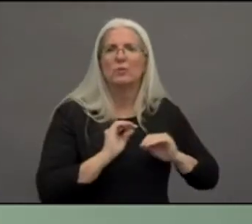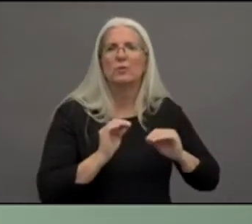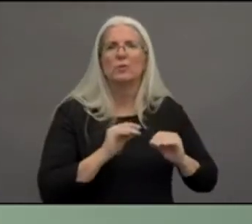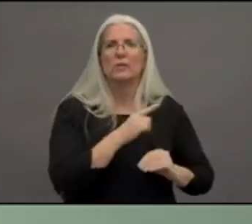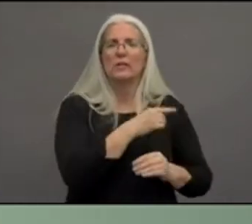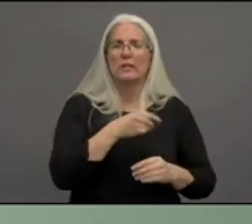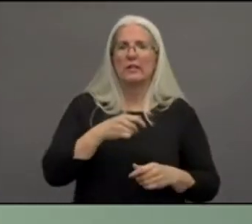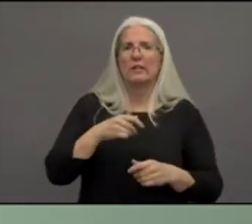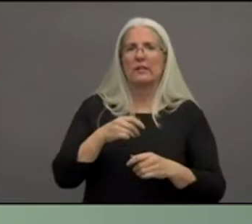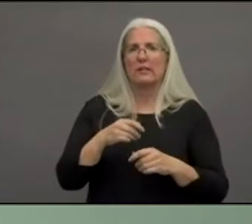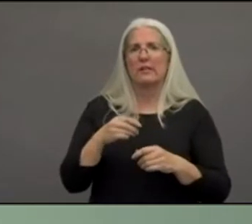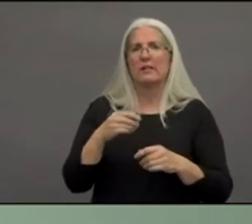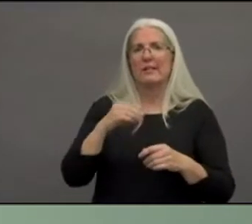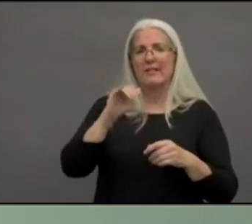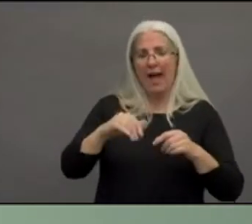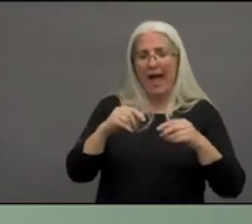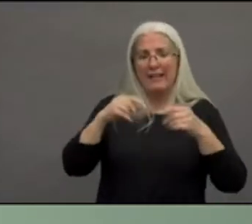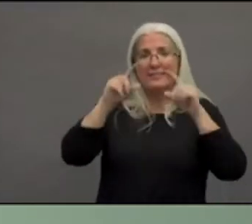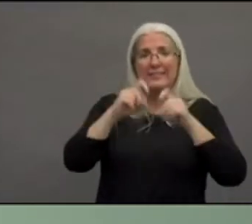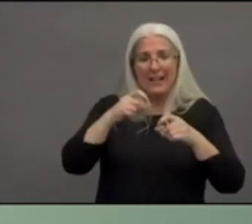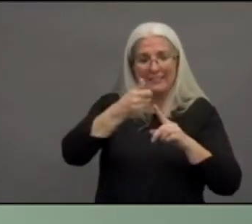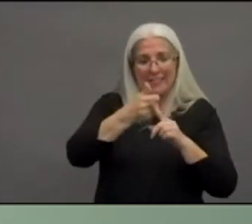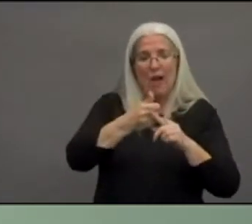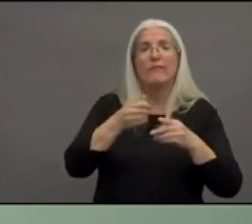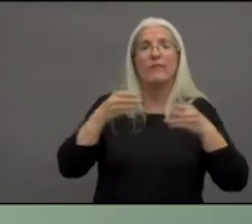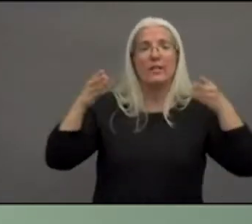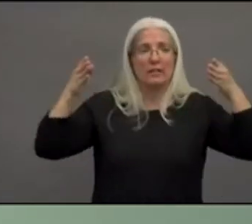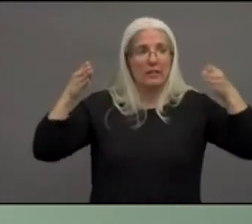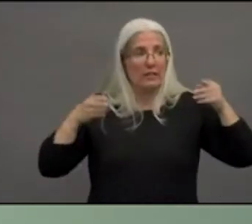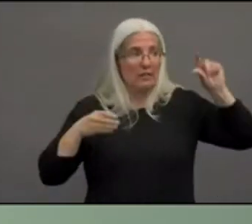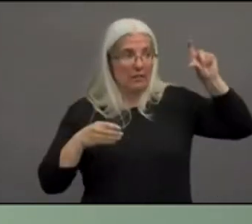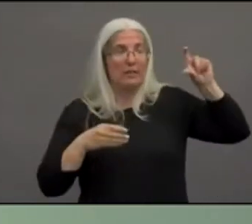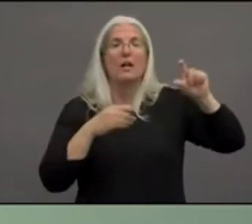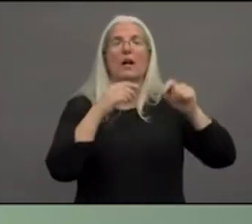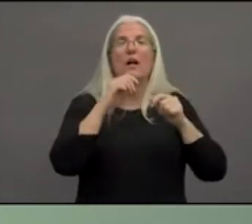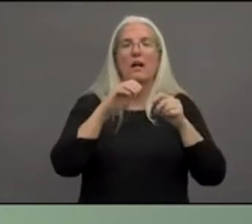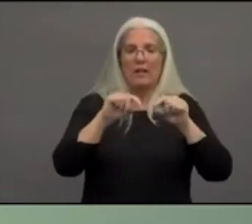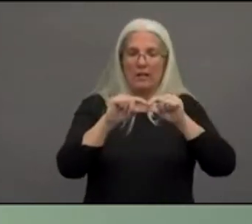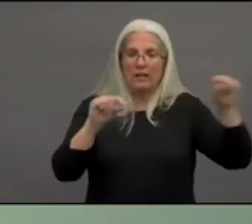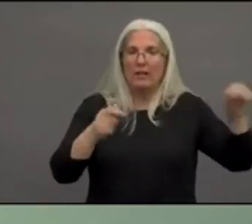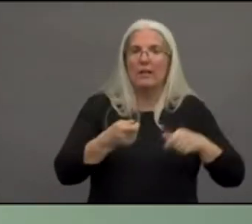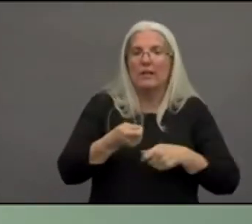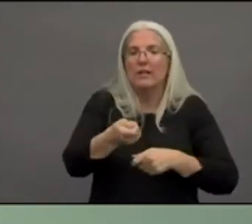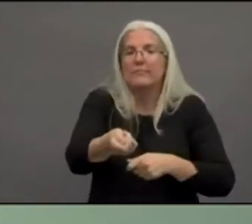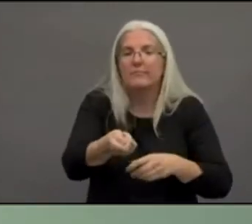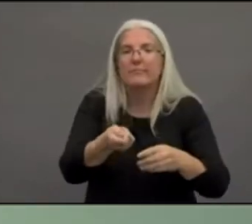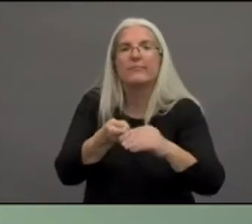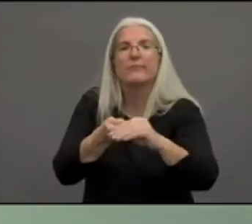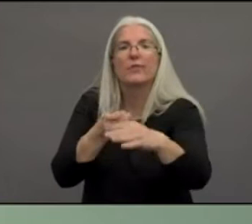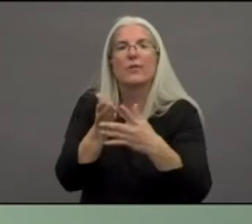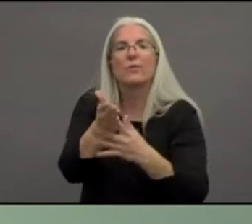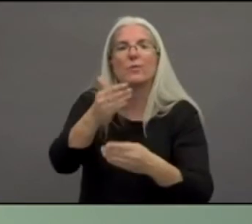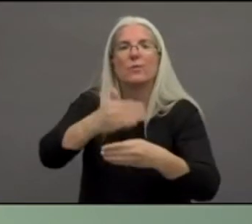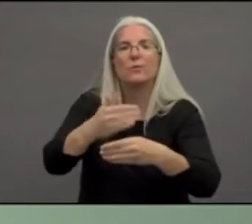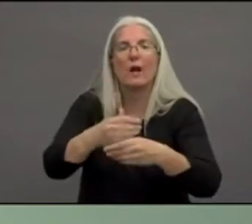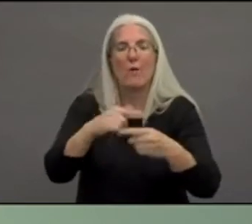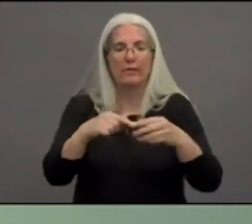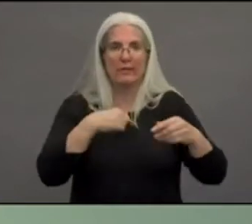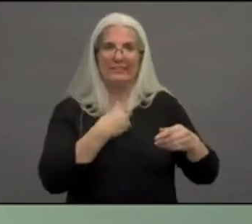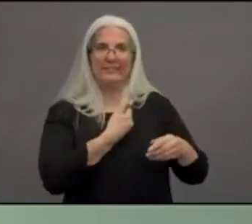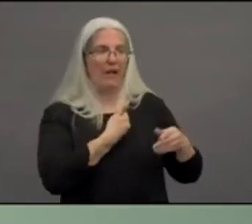of our windows. We all wore masks. We were never asked to touch anything that had been touched by employees. The only